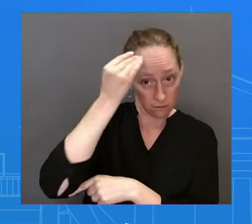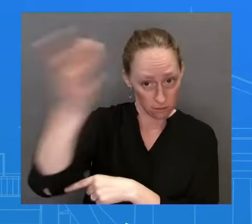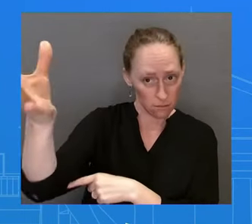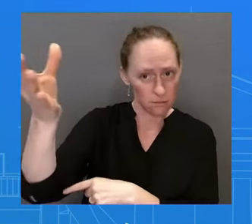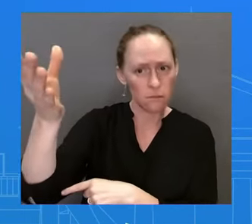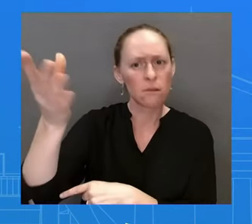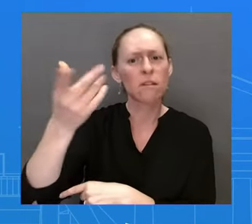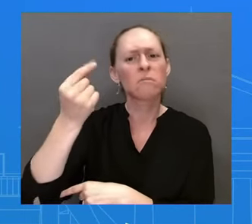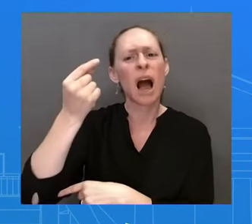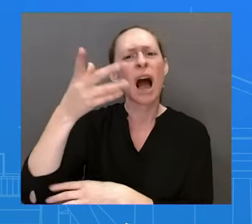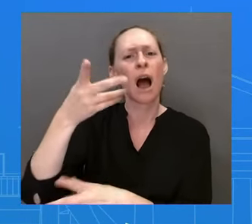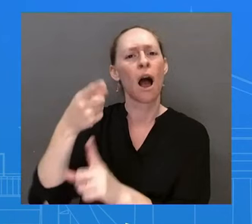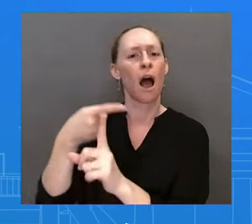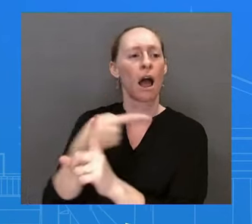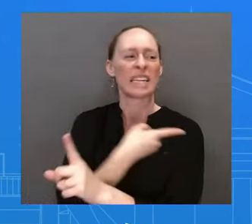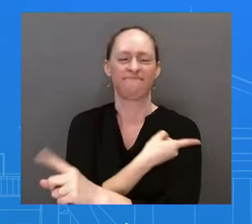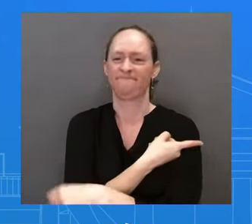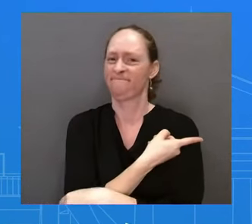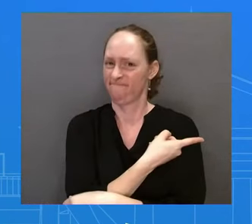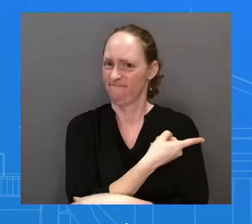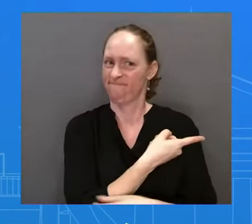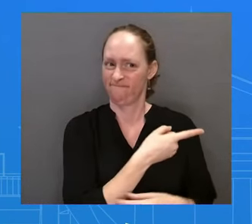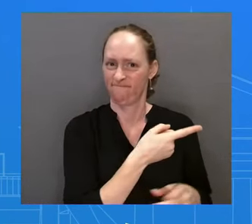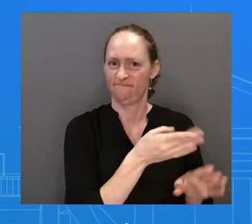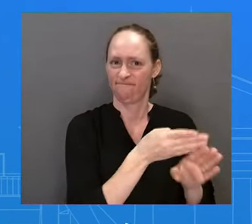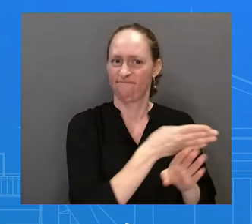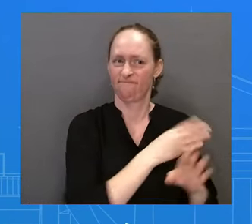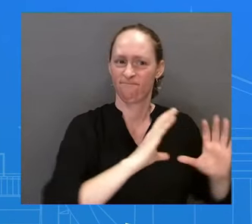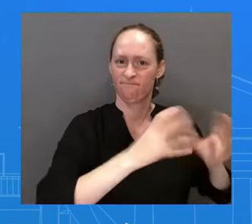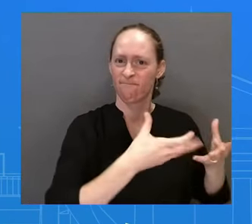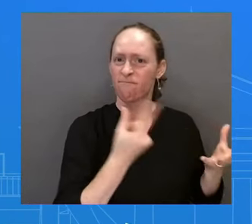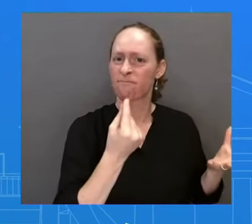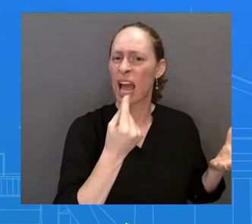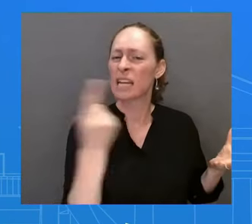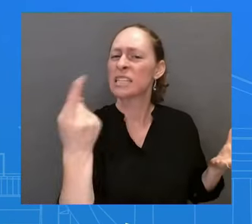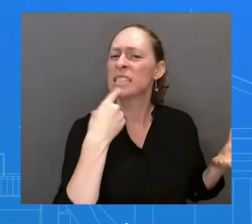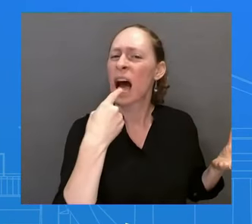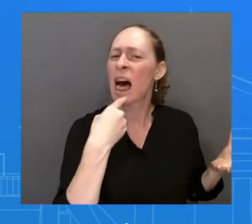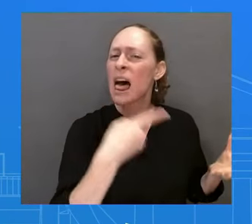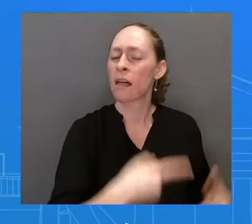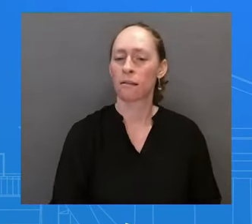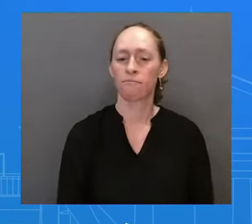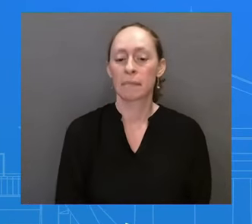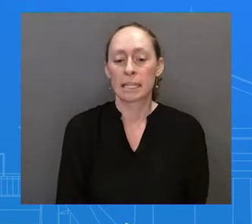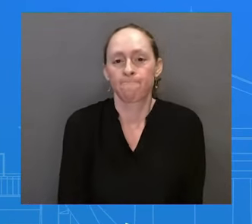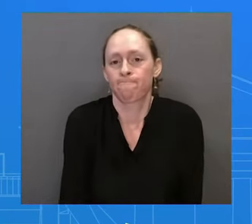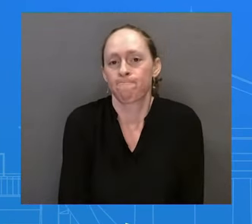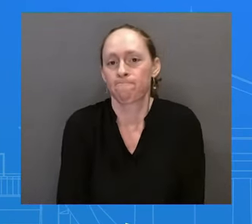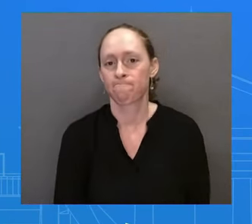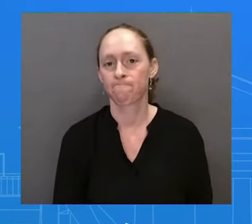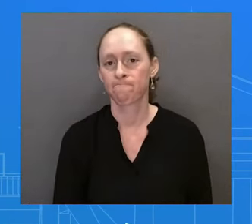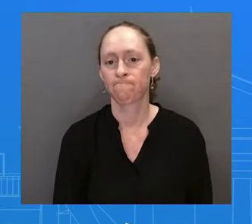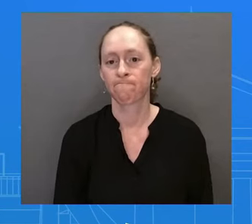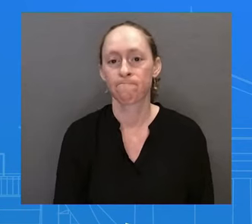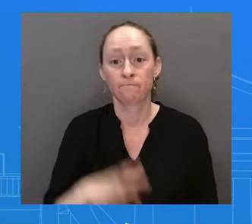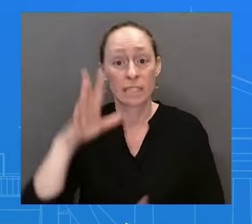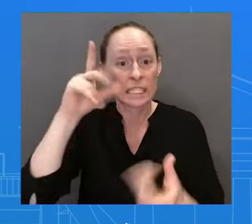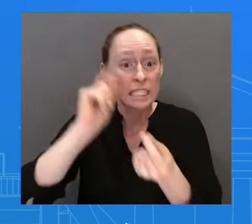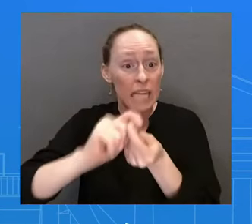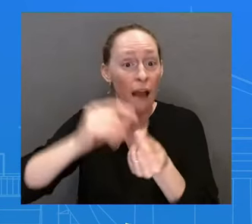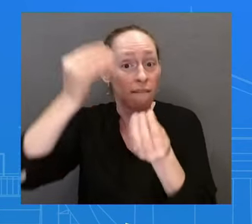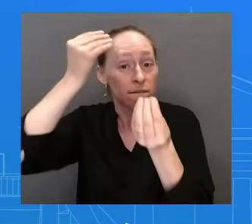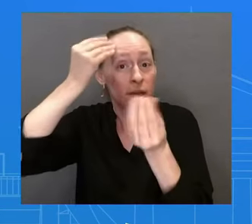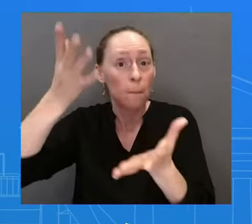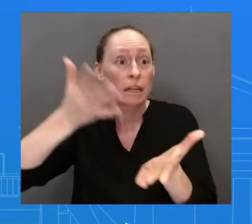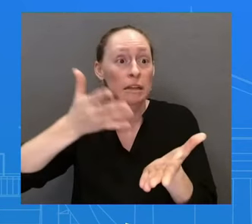as far as the transition between the two administrations with respect to this particular issue. I just don't know. So how should we